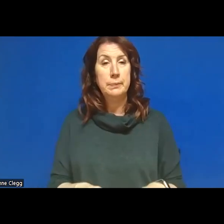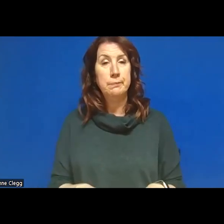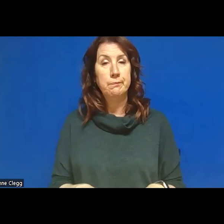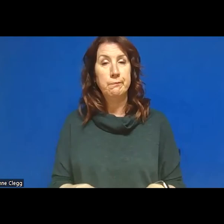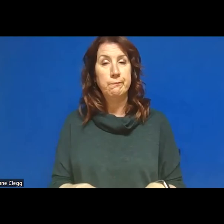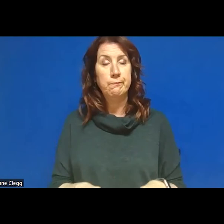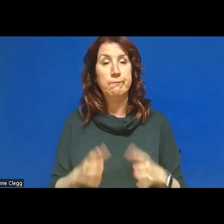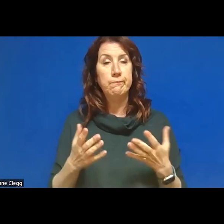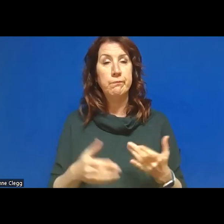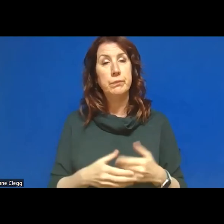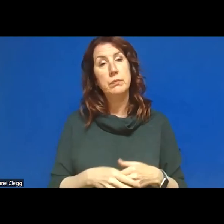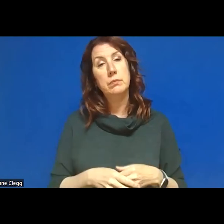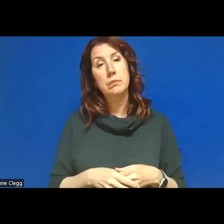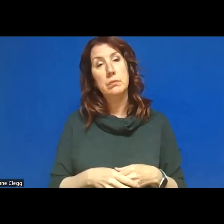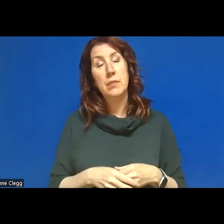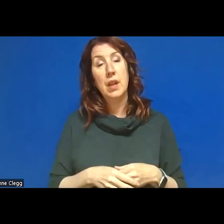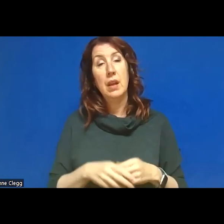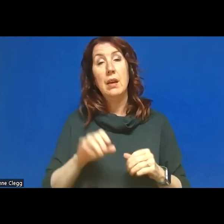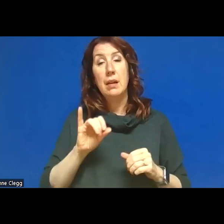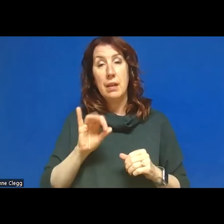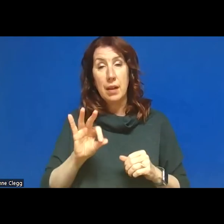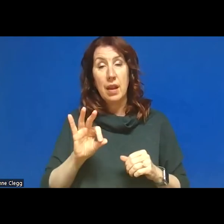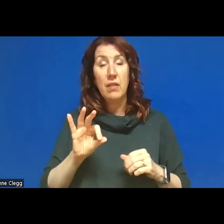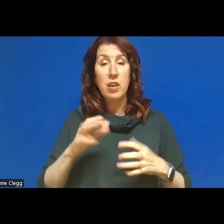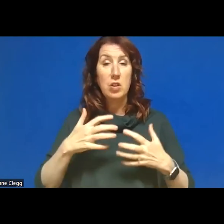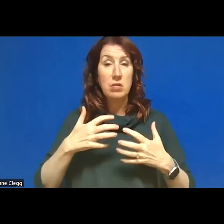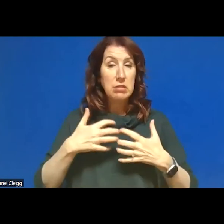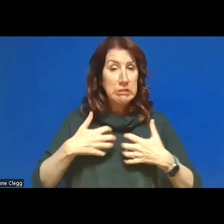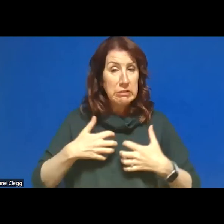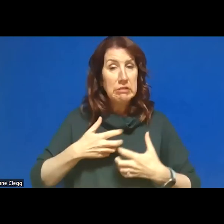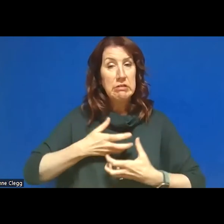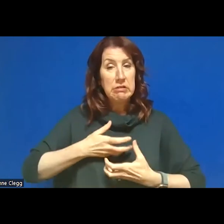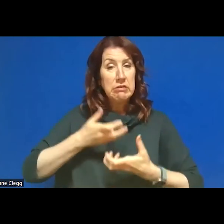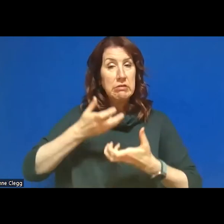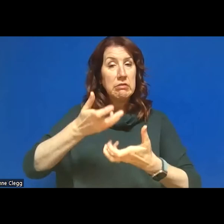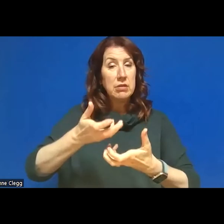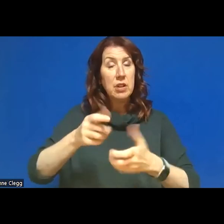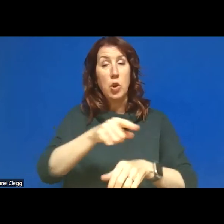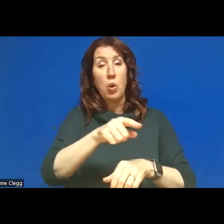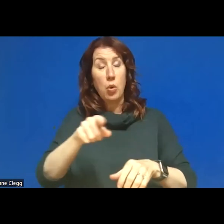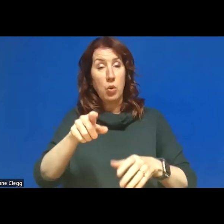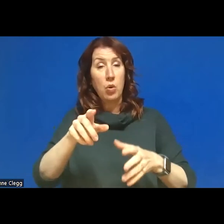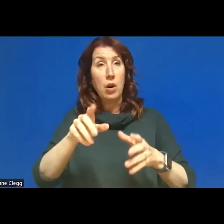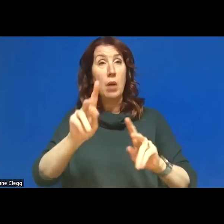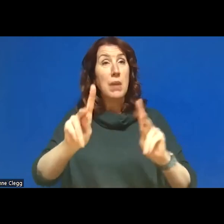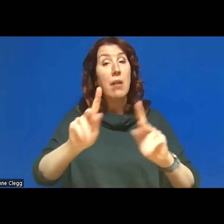more comforted by your presence, and where does that leave you?